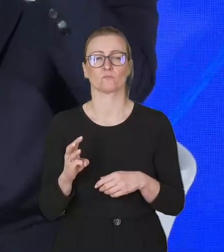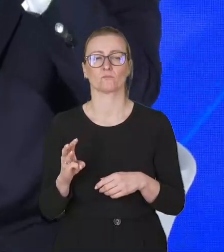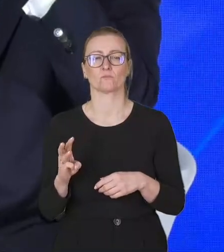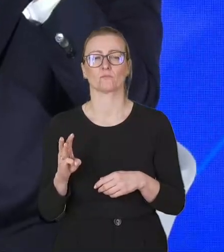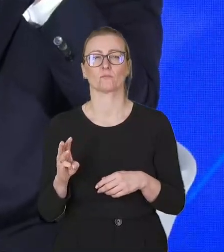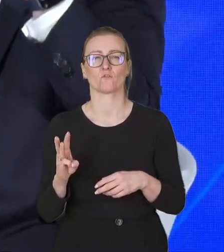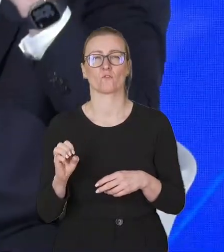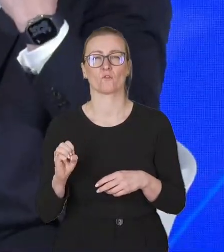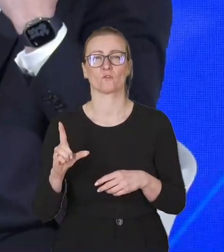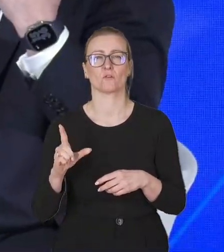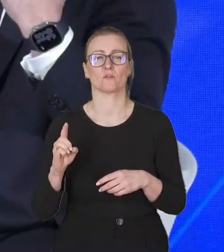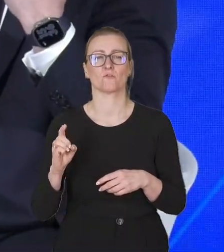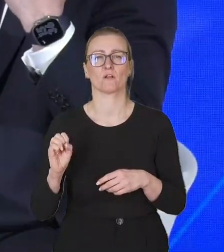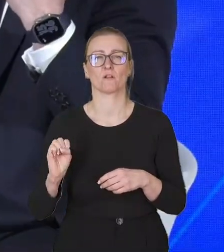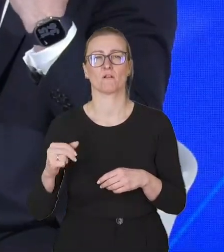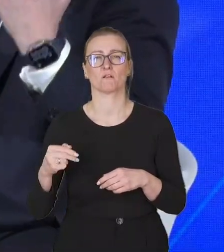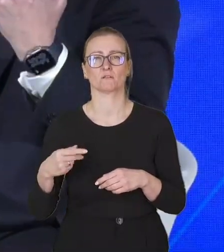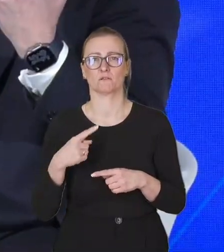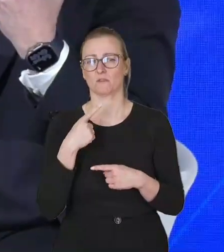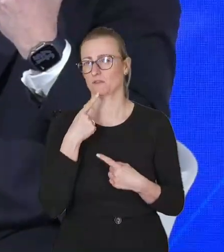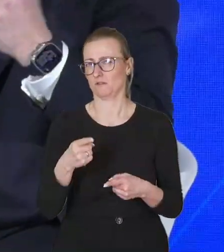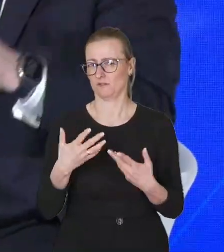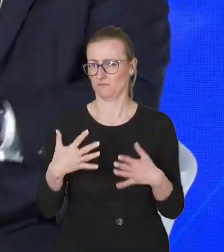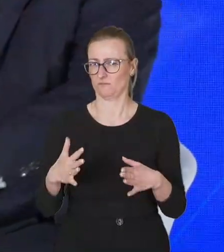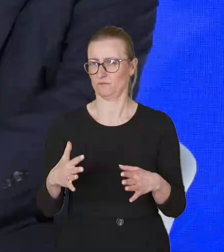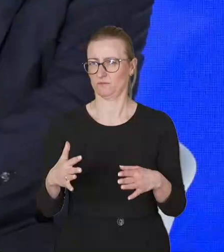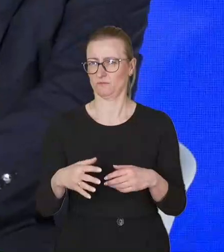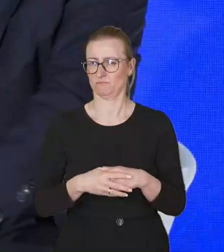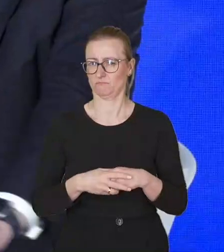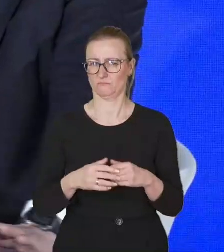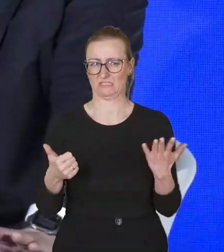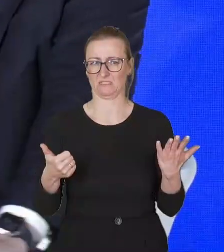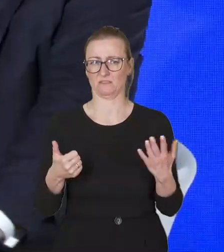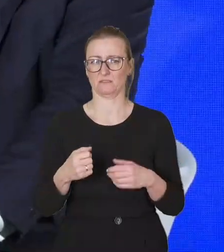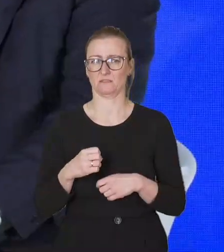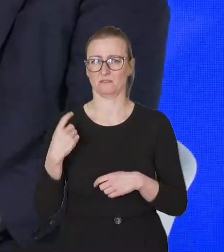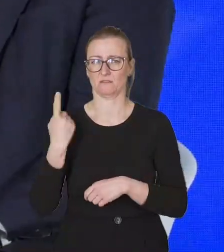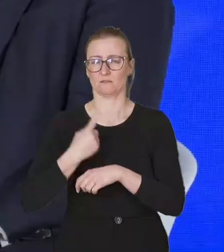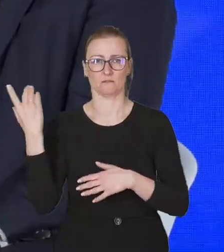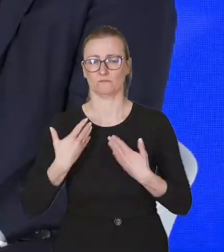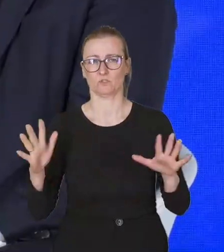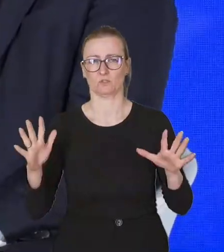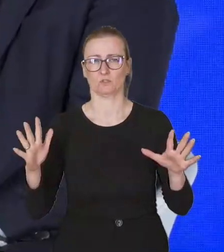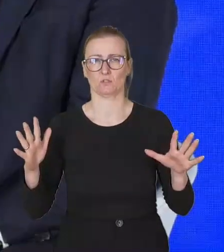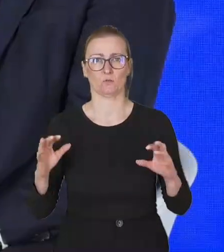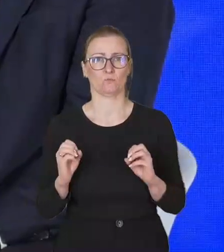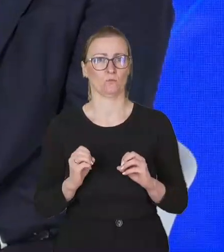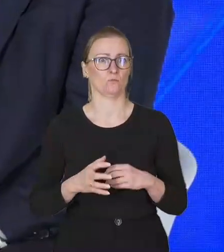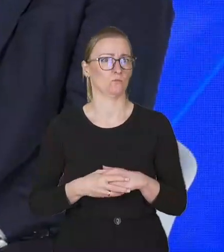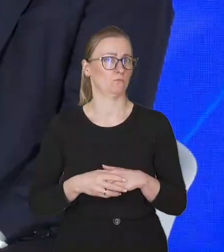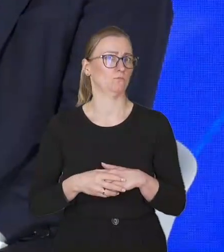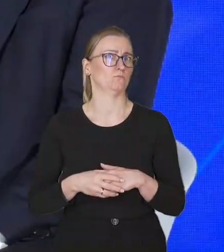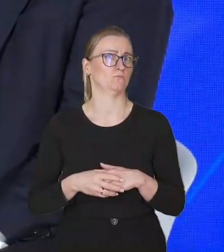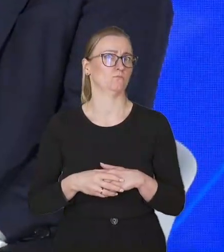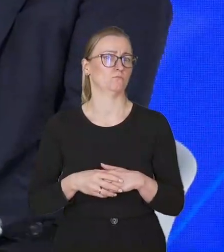whether they were able to consult it with the member states, on the closer to earth level, what's realistic,